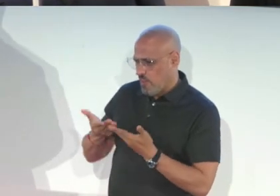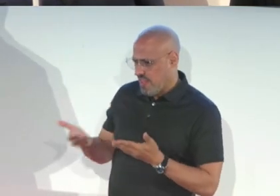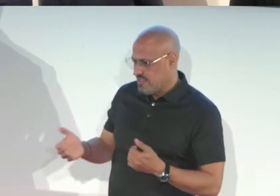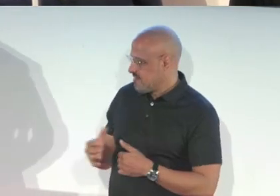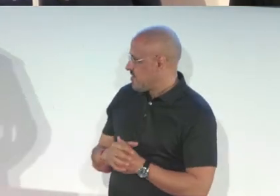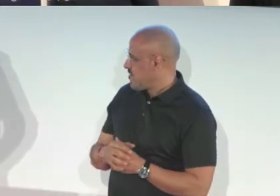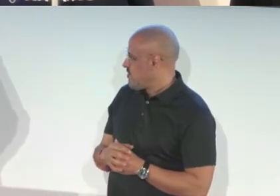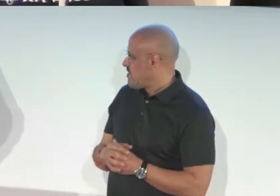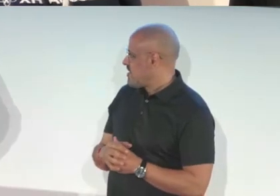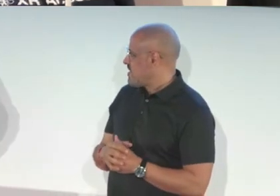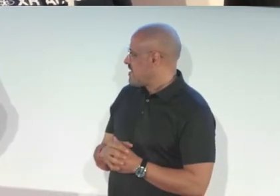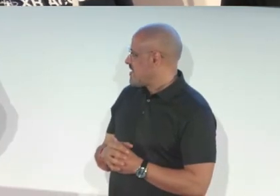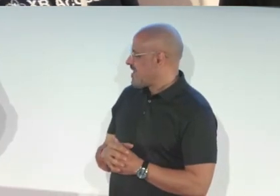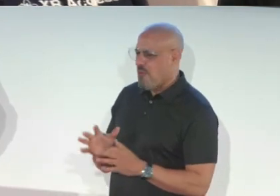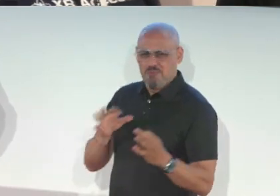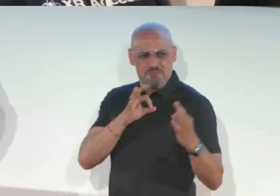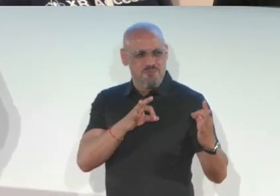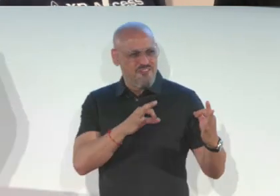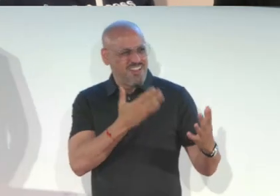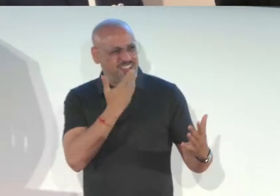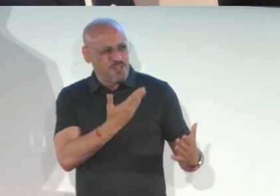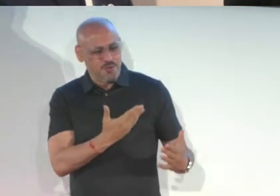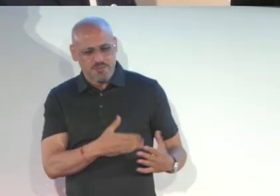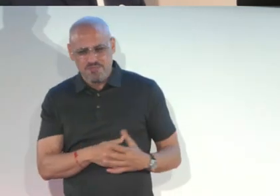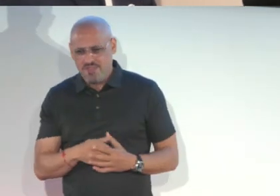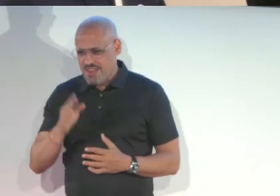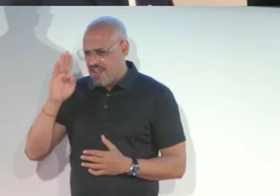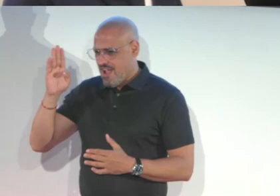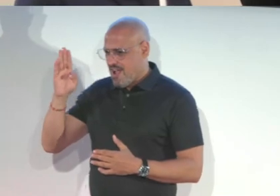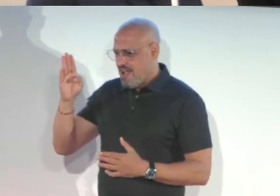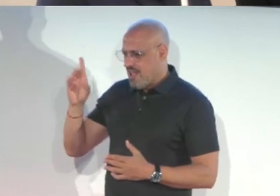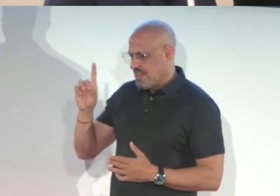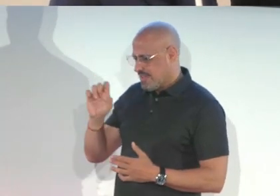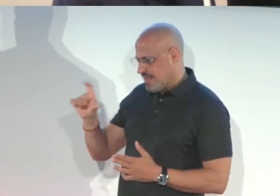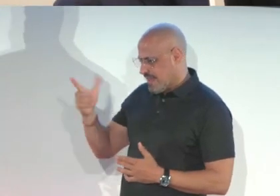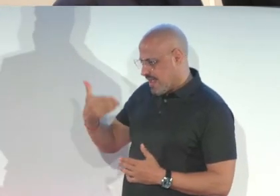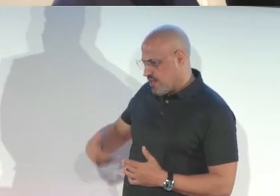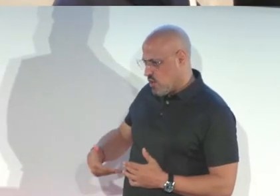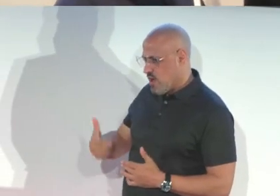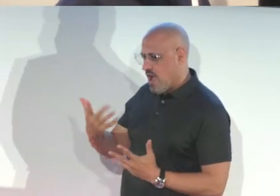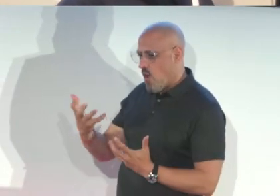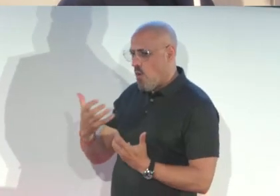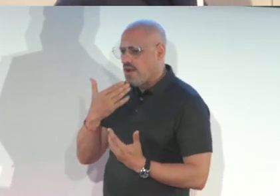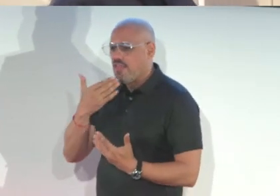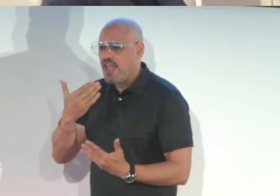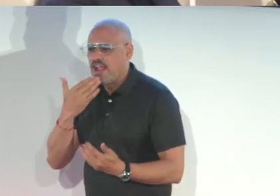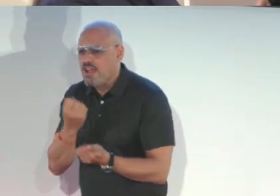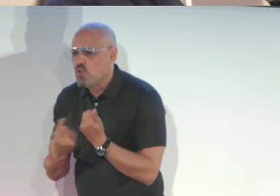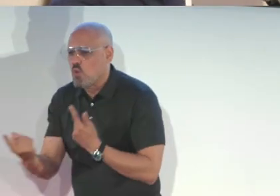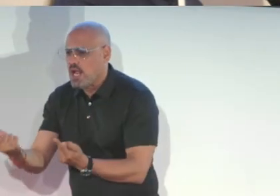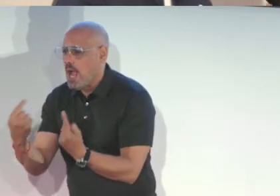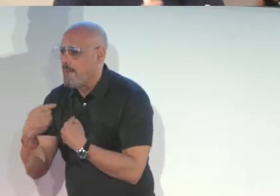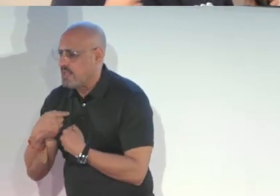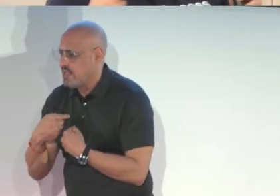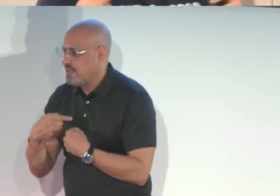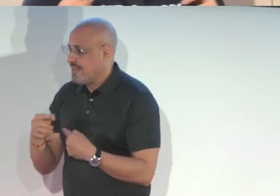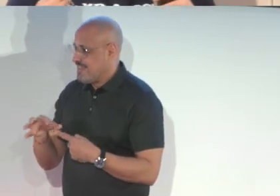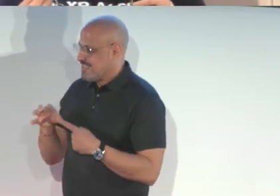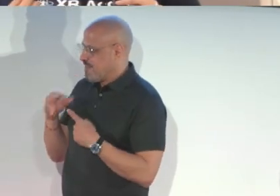first Danielle, again, our community manager, to say a few words, and then Shiri to close things out. Here you go. Oh,